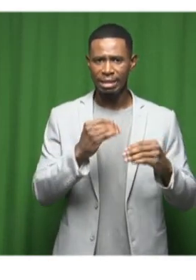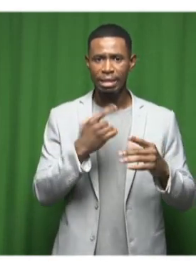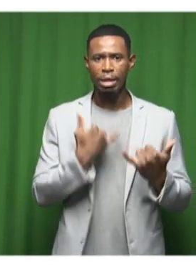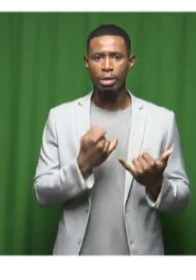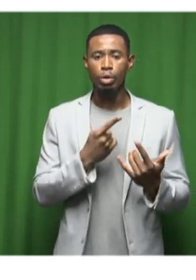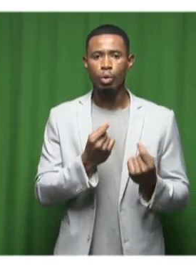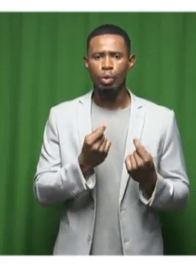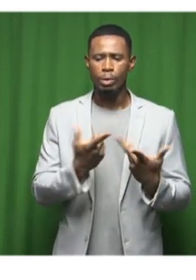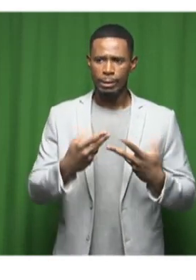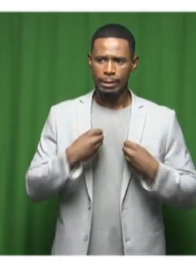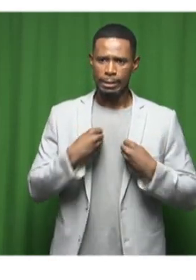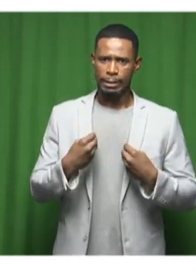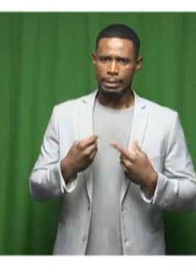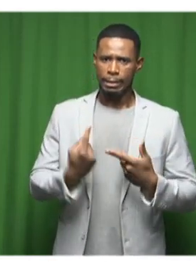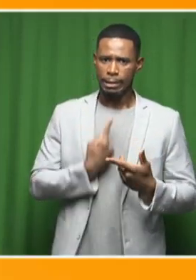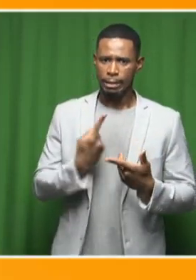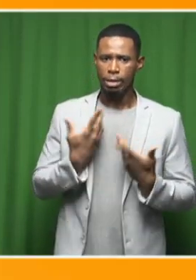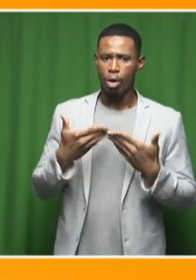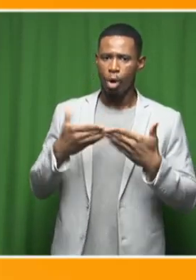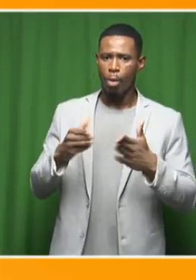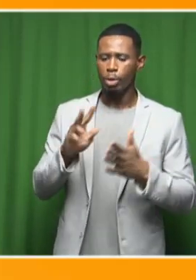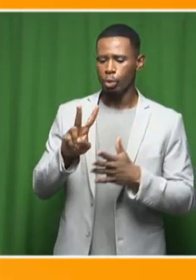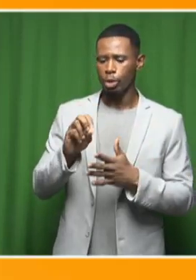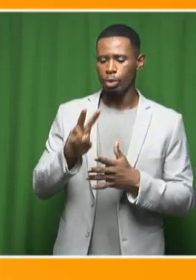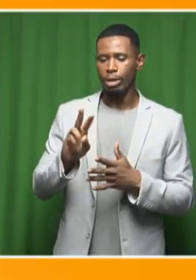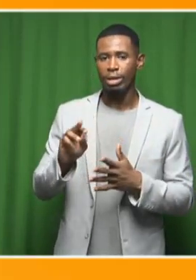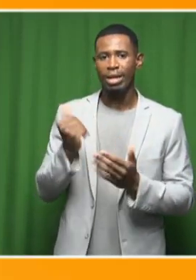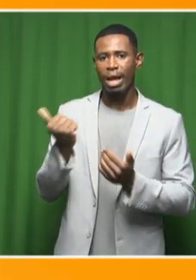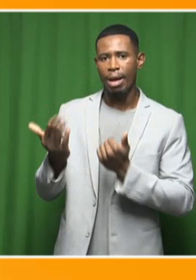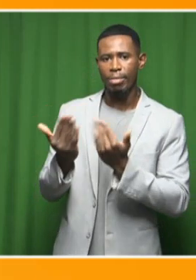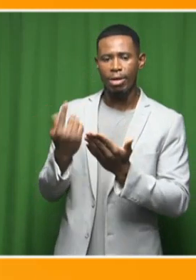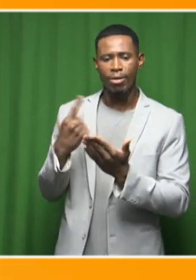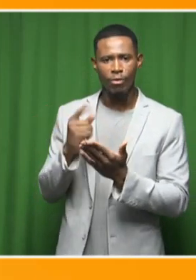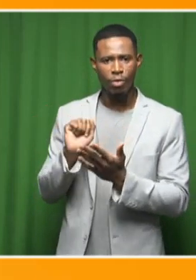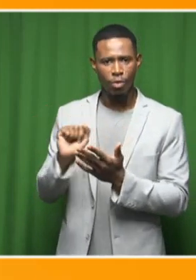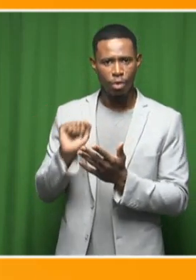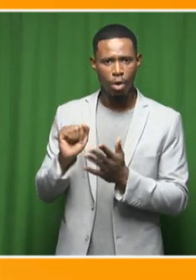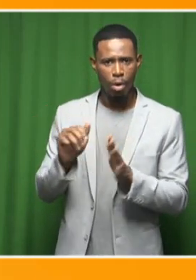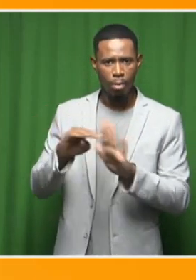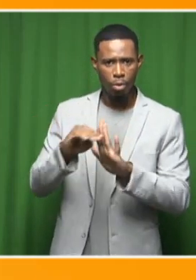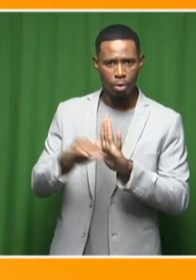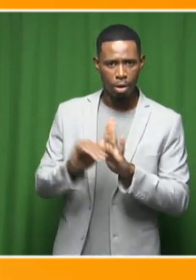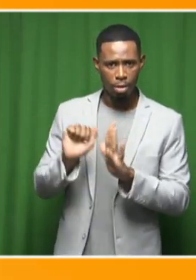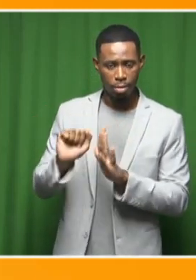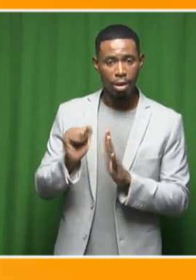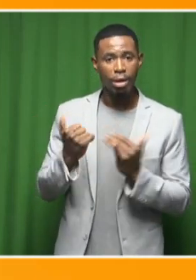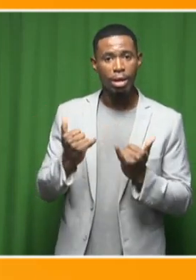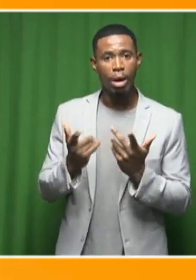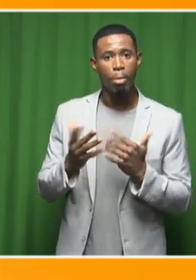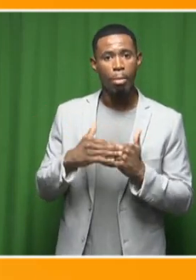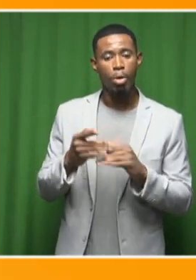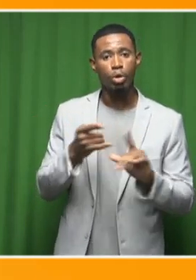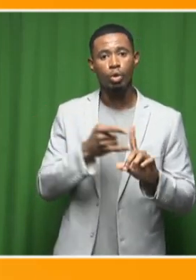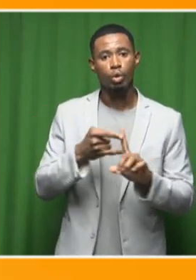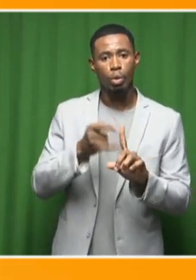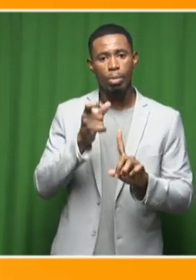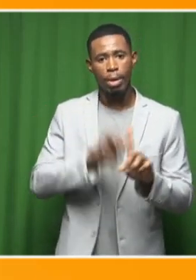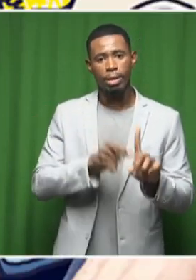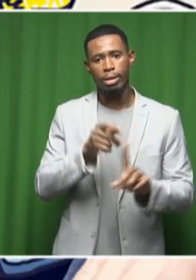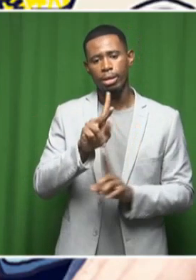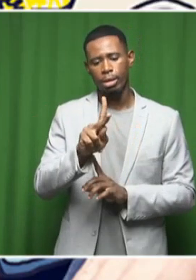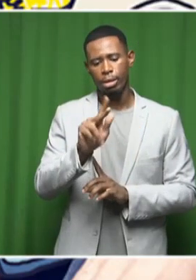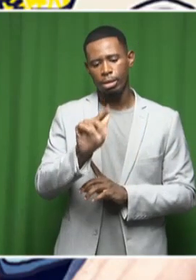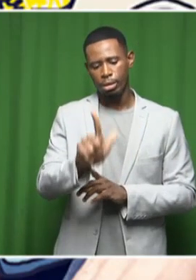level by opening 2023 applications. Now, to tell us more about this, we're joined on Zoom by Kyle Ballard, who is